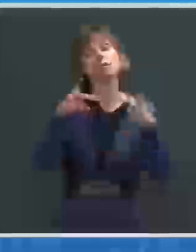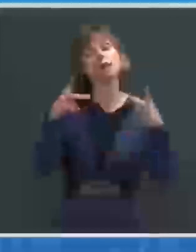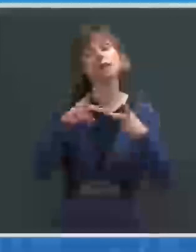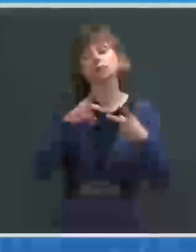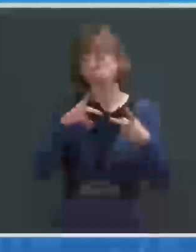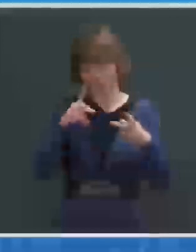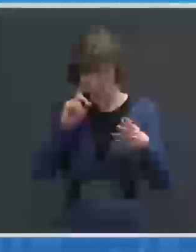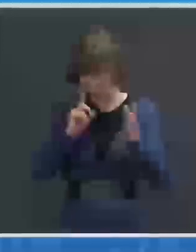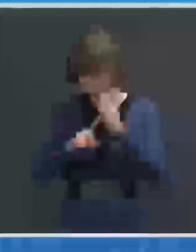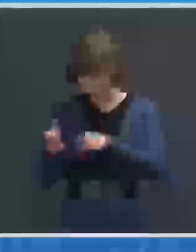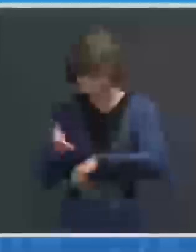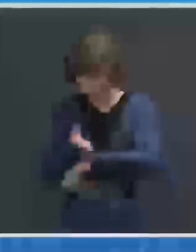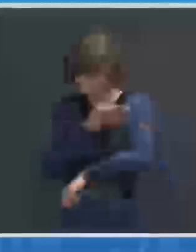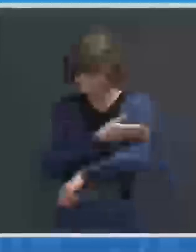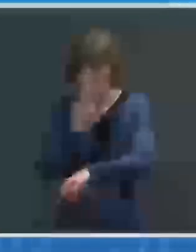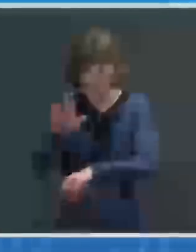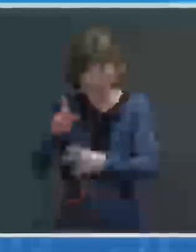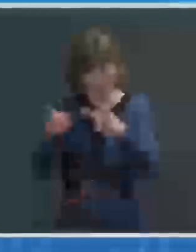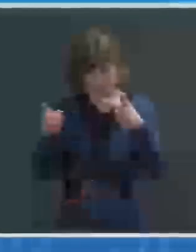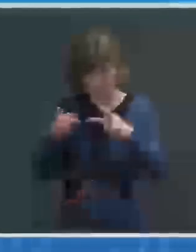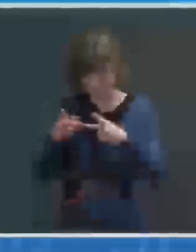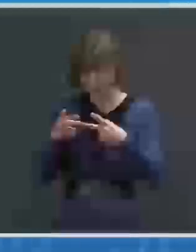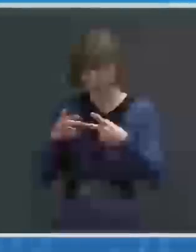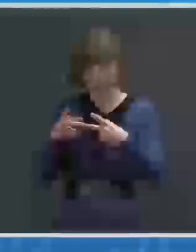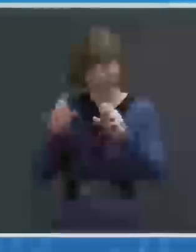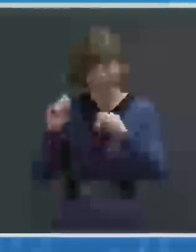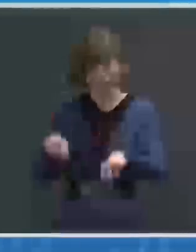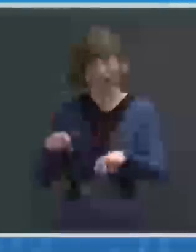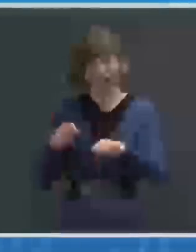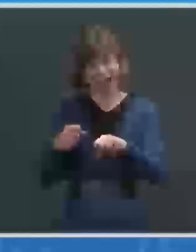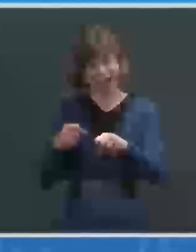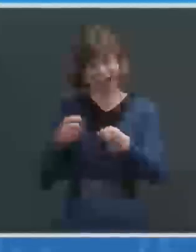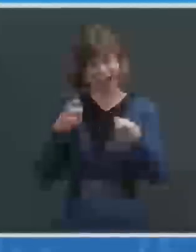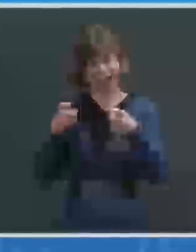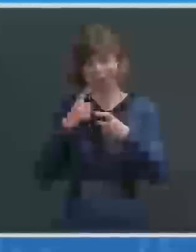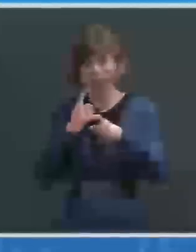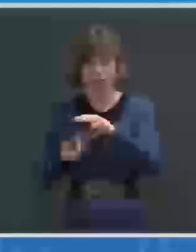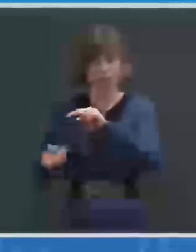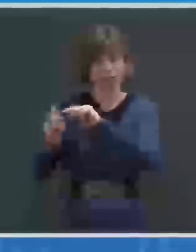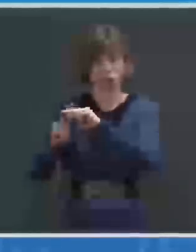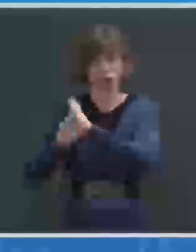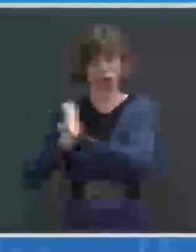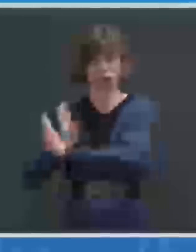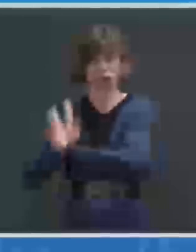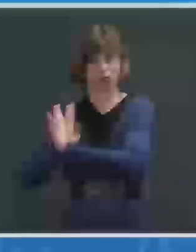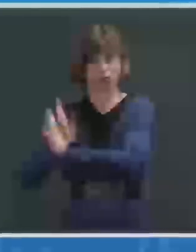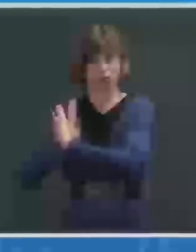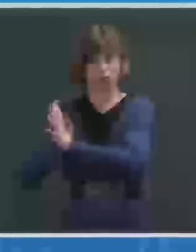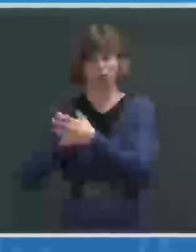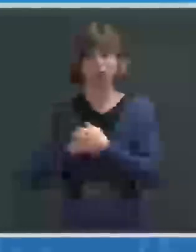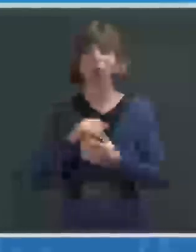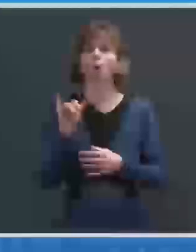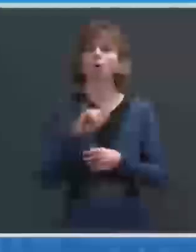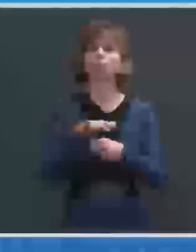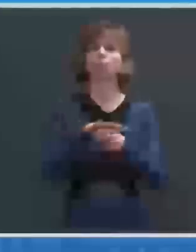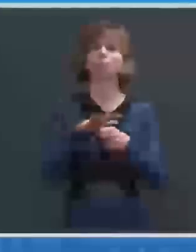can handle this capacity. We're also looking at lower tech solutions that the federal government might be able to provide, whether those are call